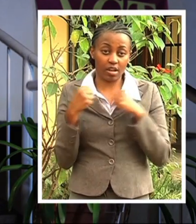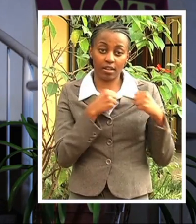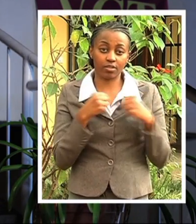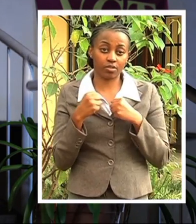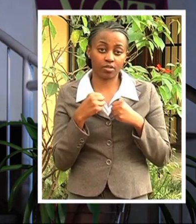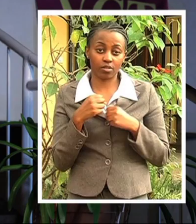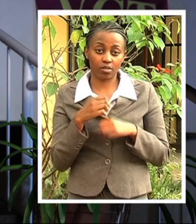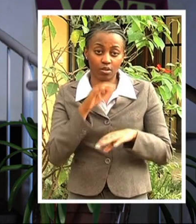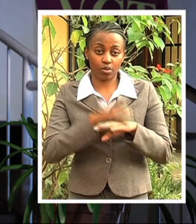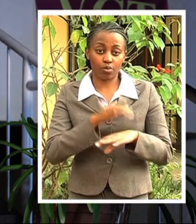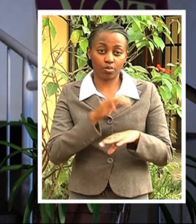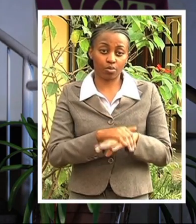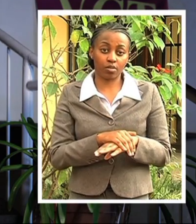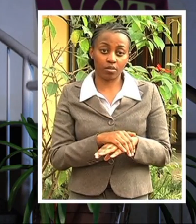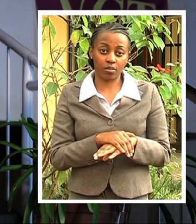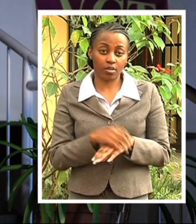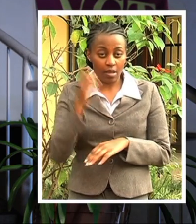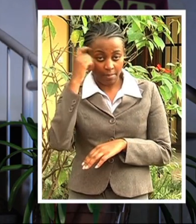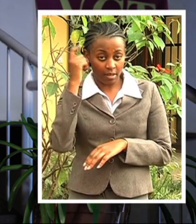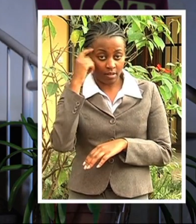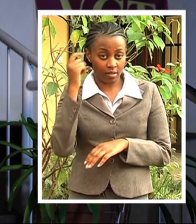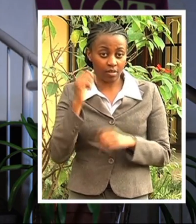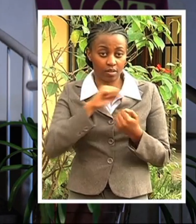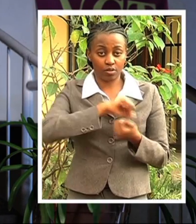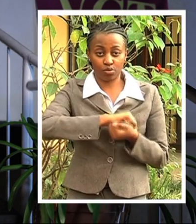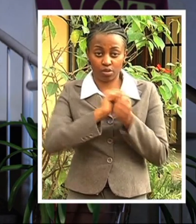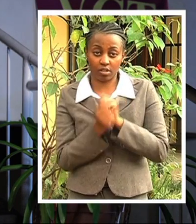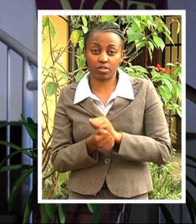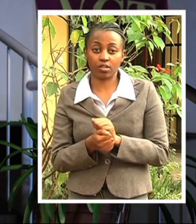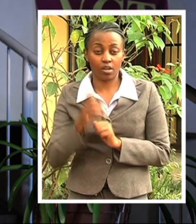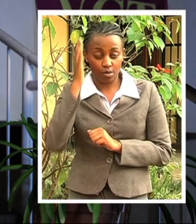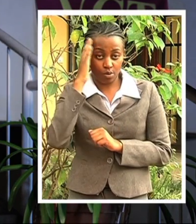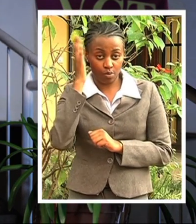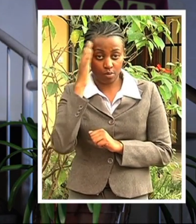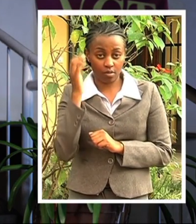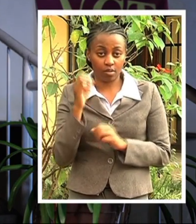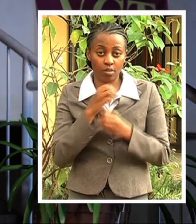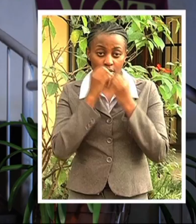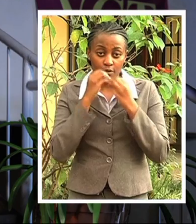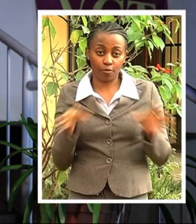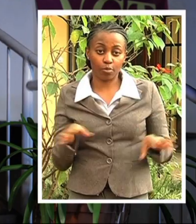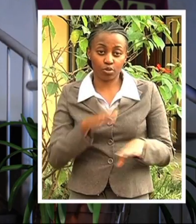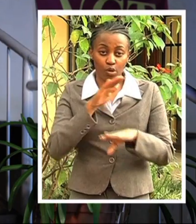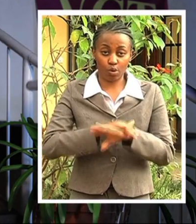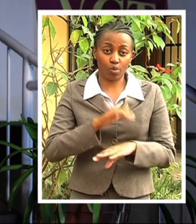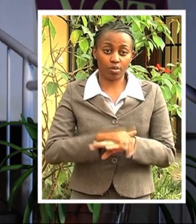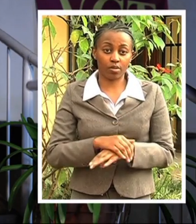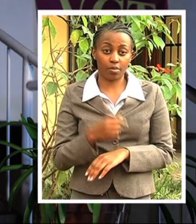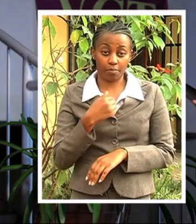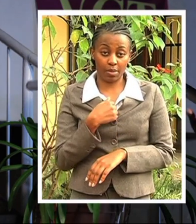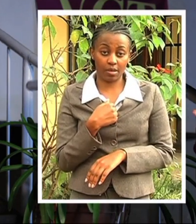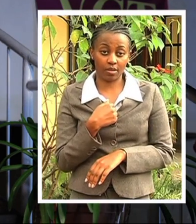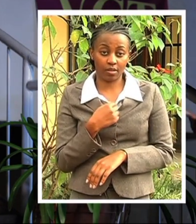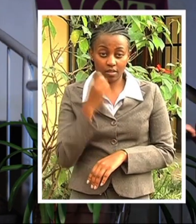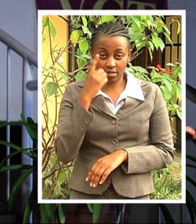been to try and change their mind towards to know the right thing. But again, they are picking